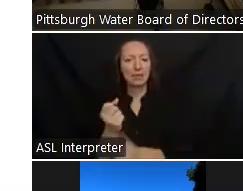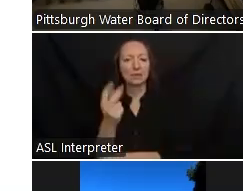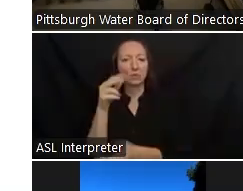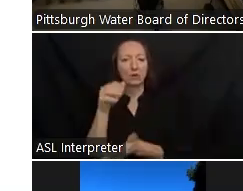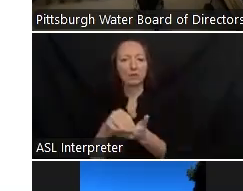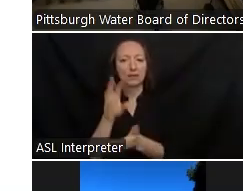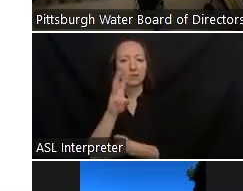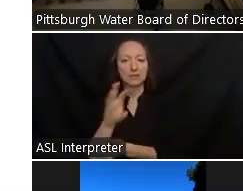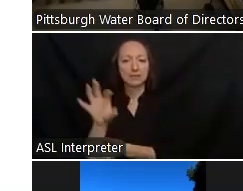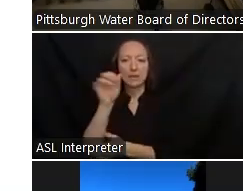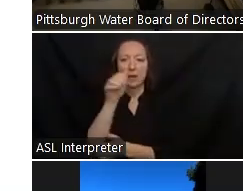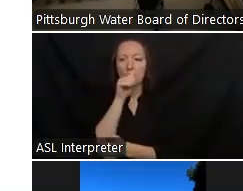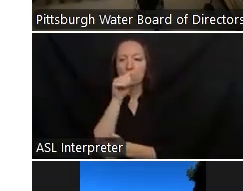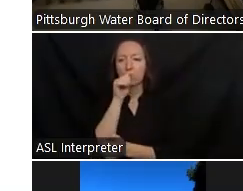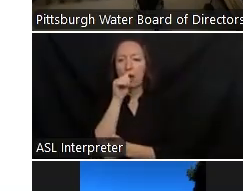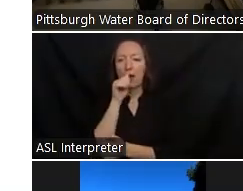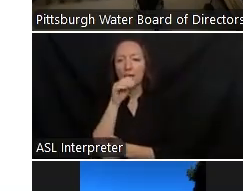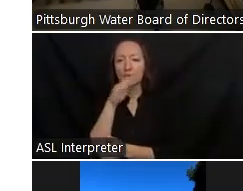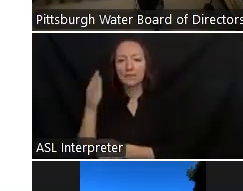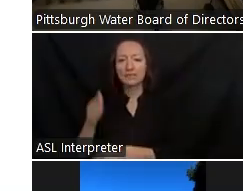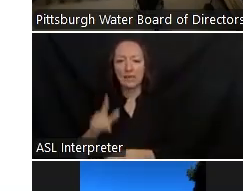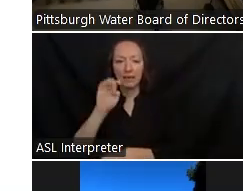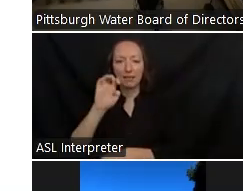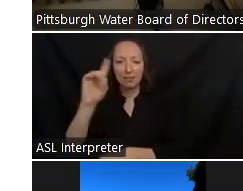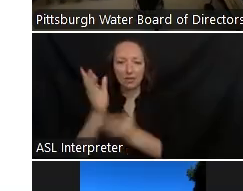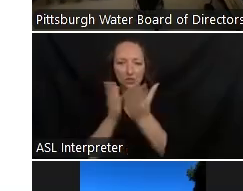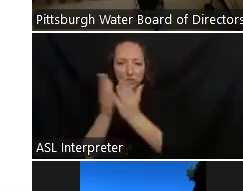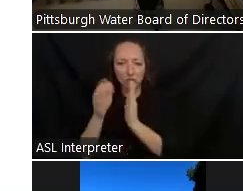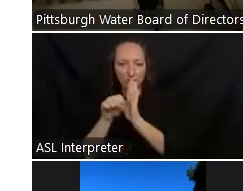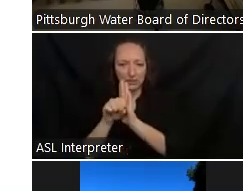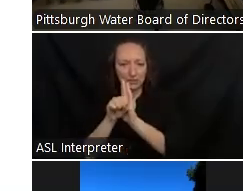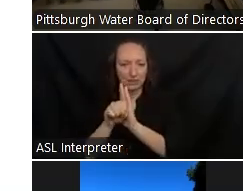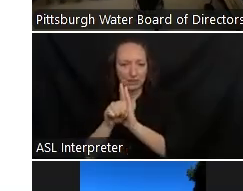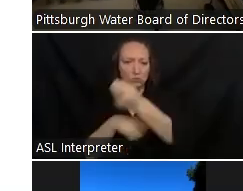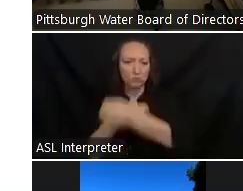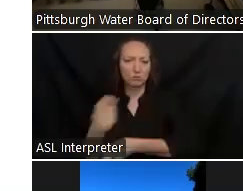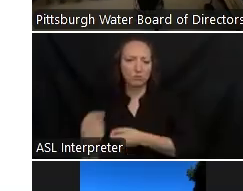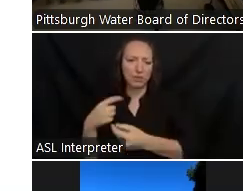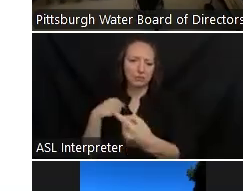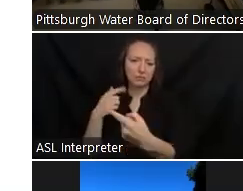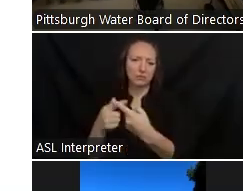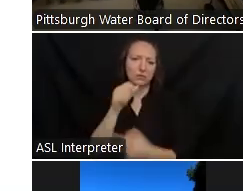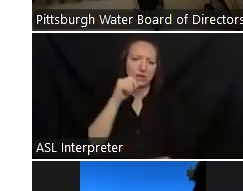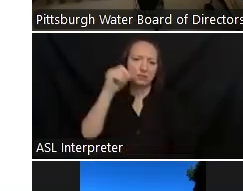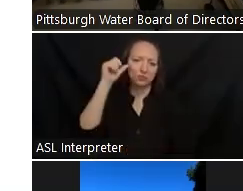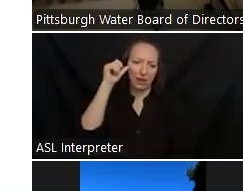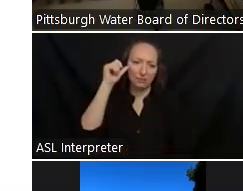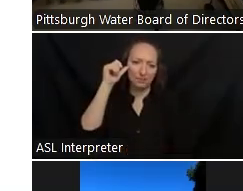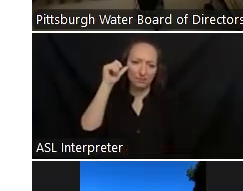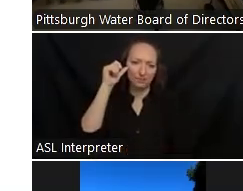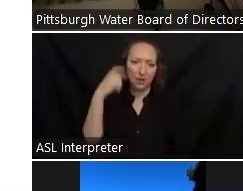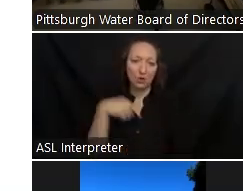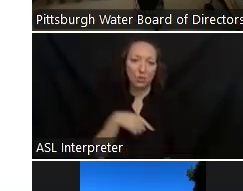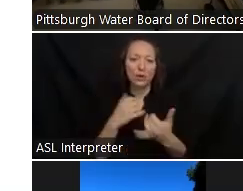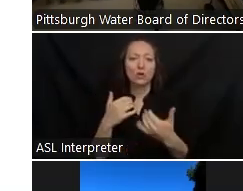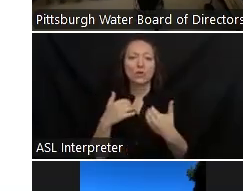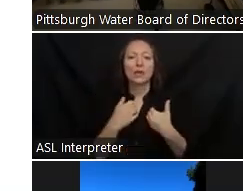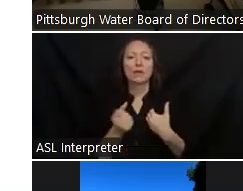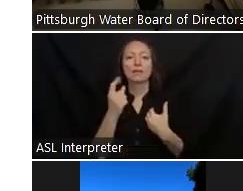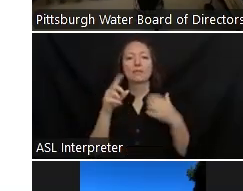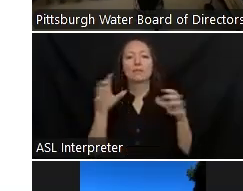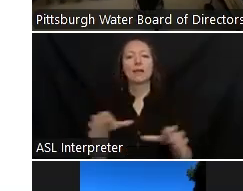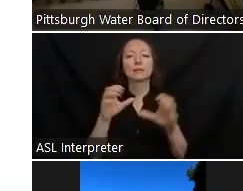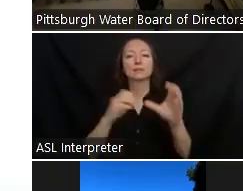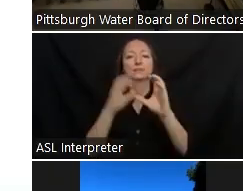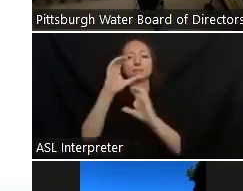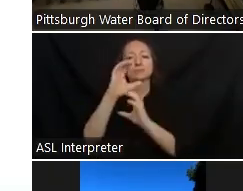through yesterday. And we currently have 11 active construction contracts involving lead service line replacements.